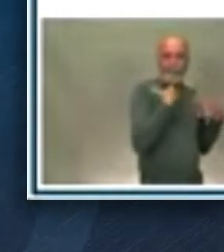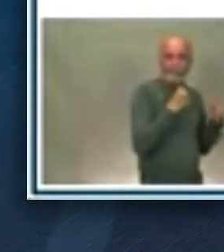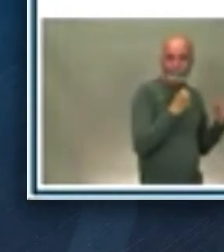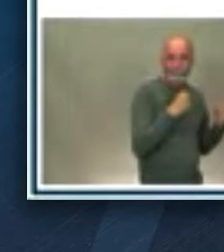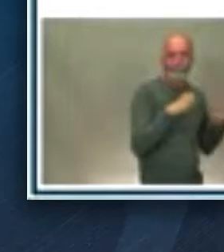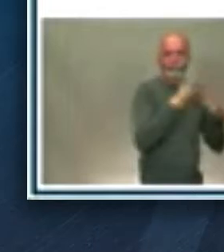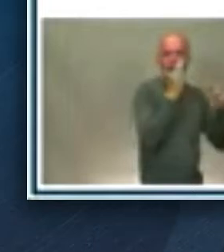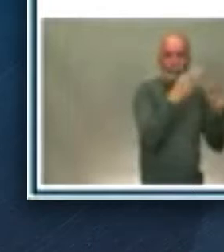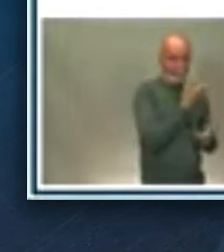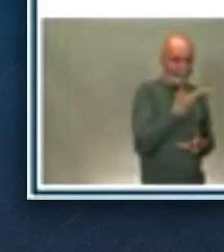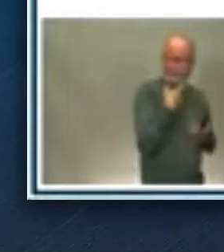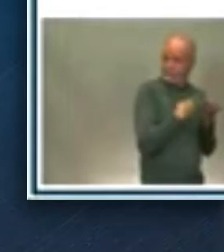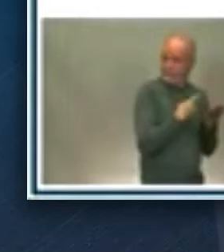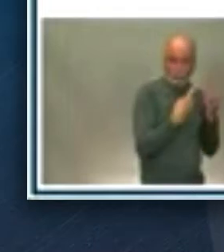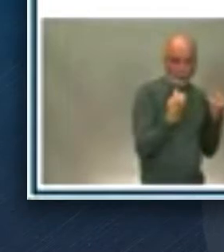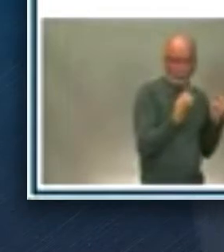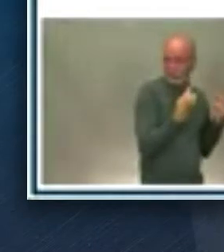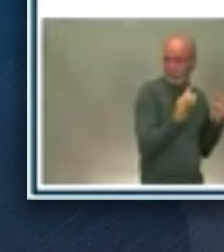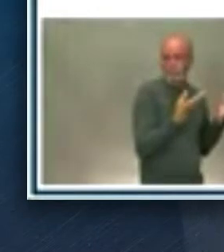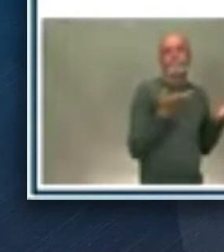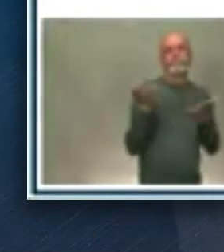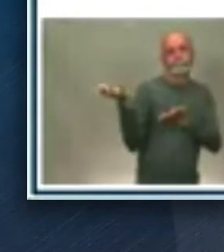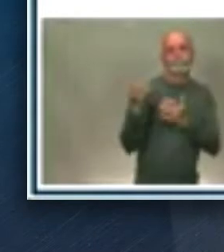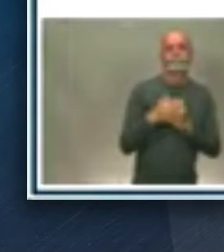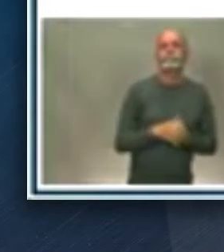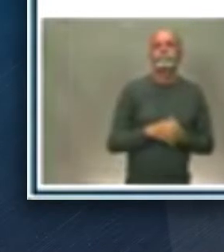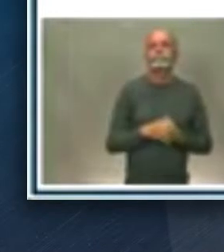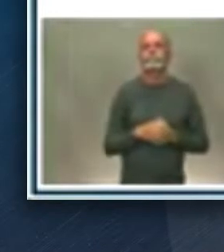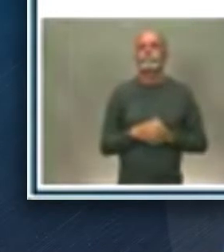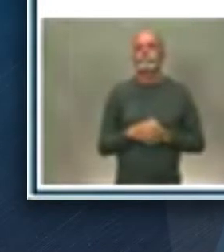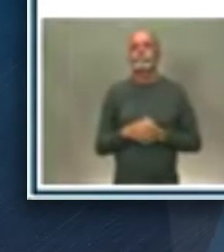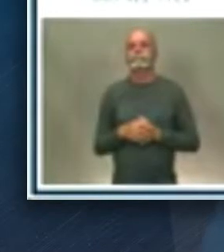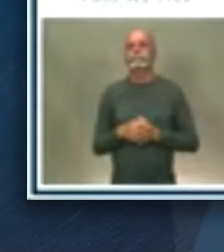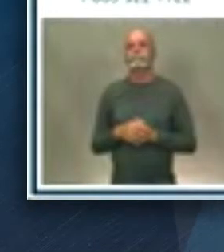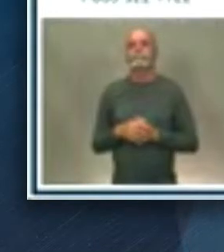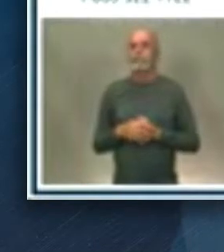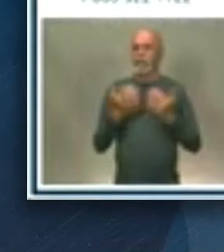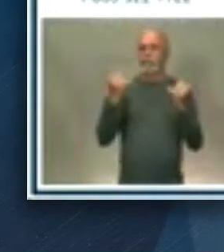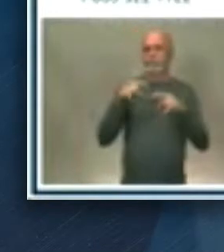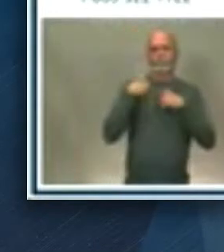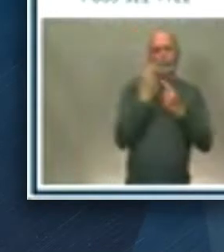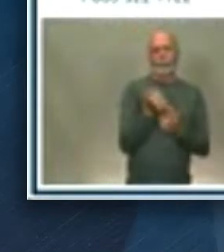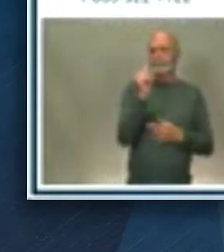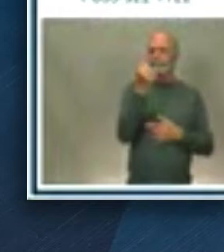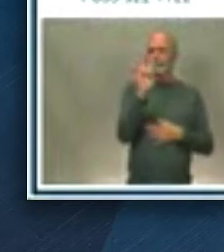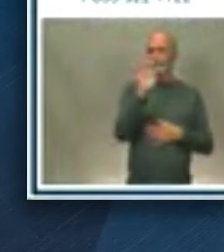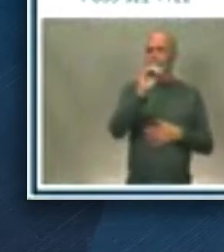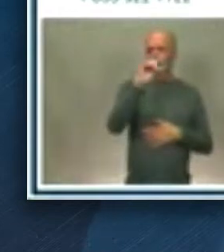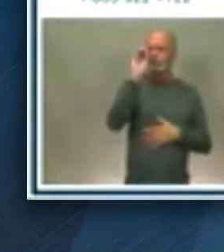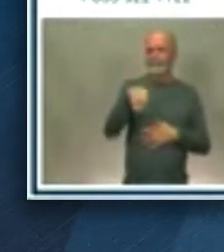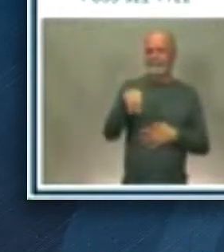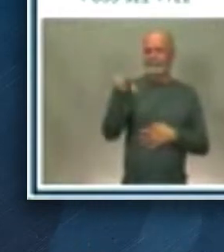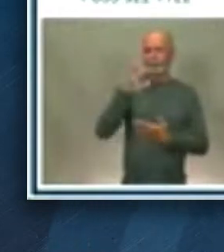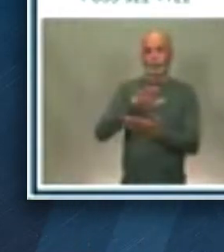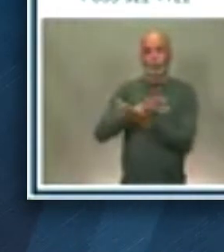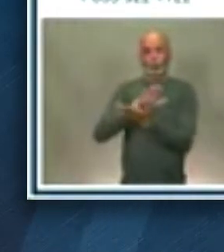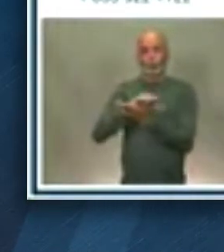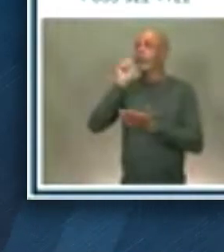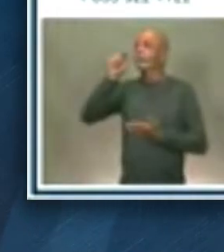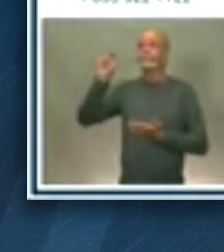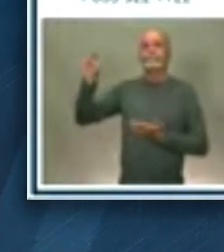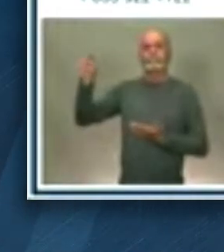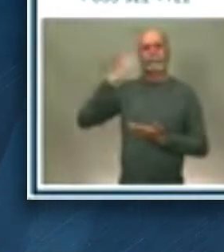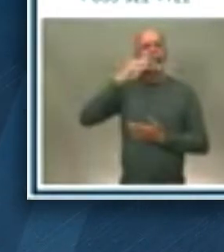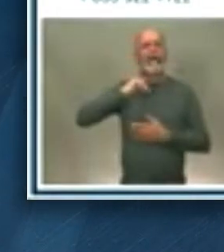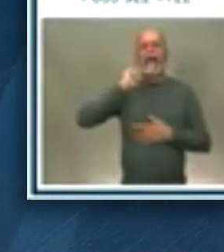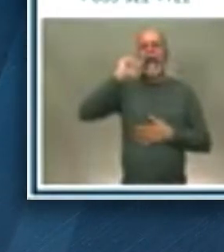So, Mr. Houston, we have about 17% of schools in Nova Scotia that rely on passive ventilation, so opening windows or doors